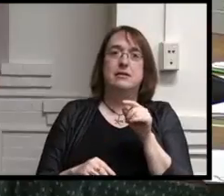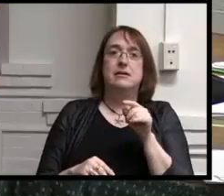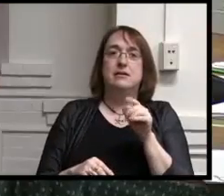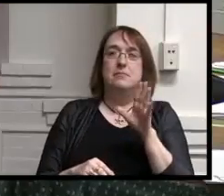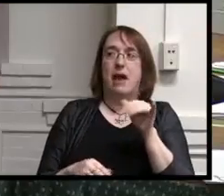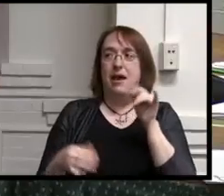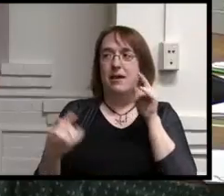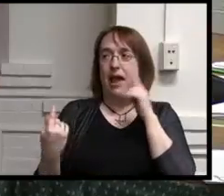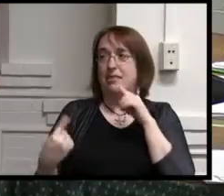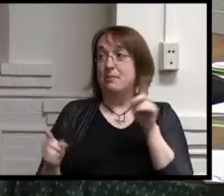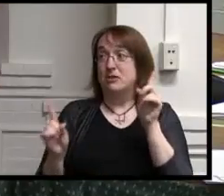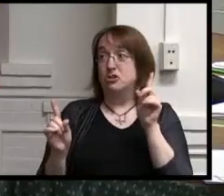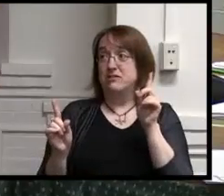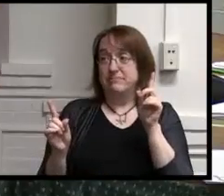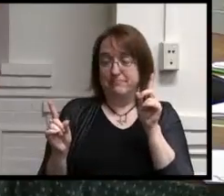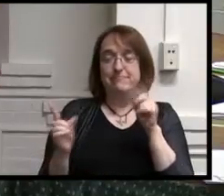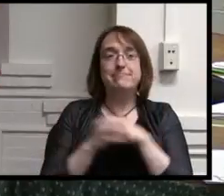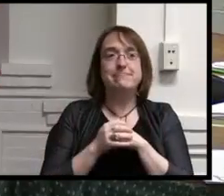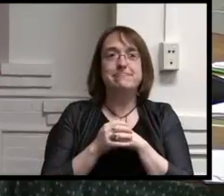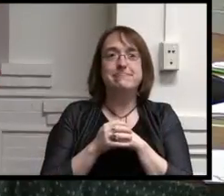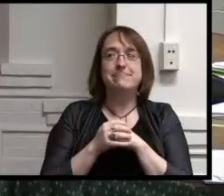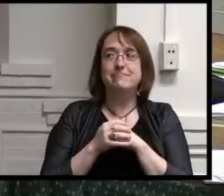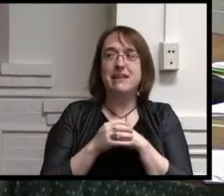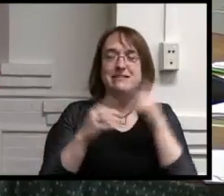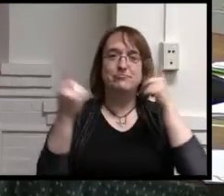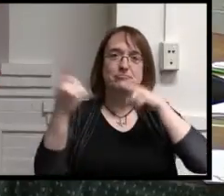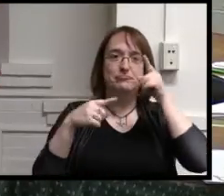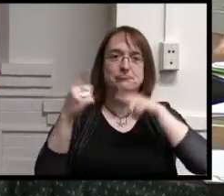Yay. First, Wait a sec. yeah, what?